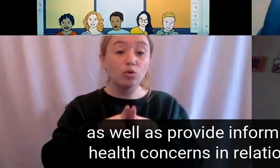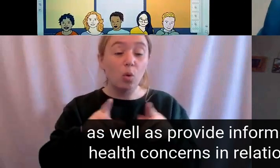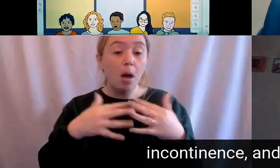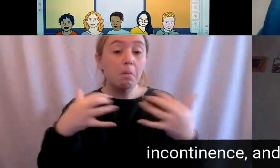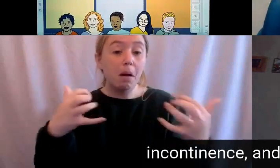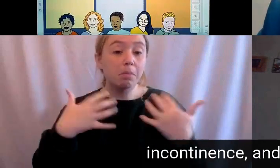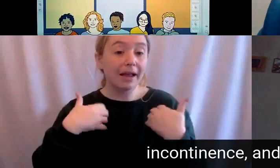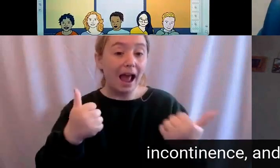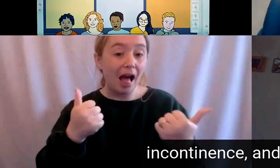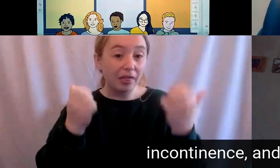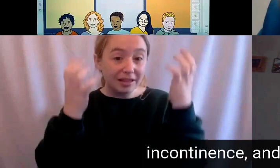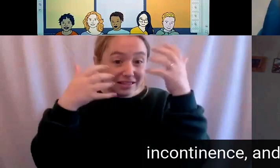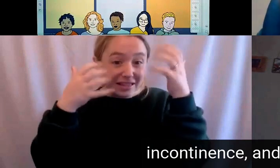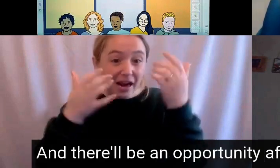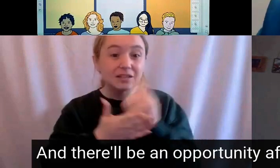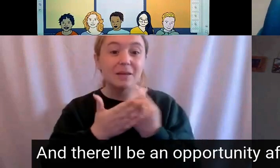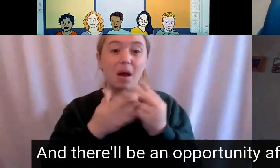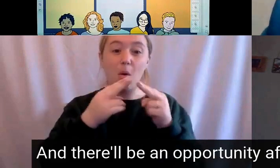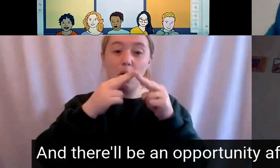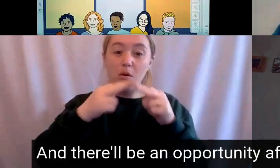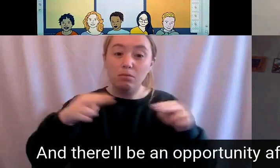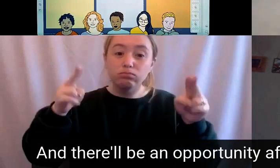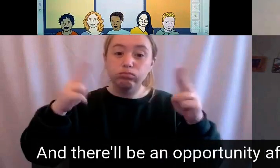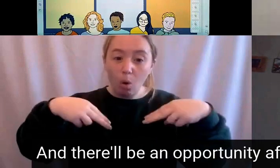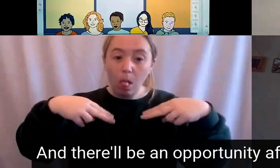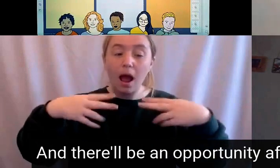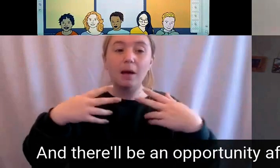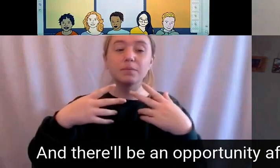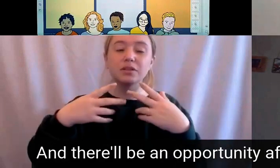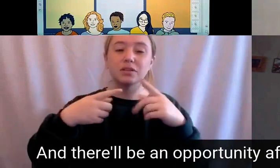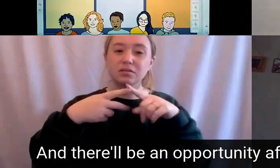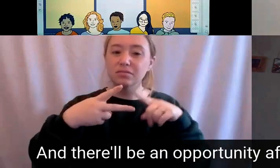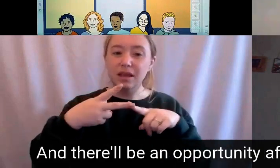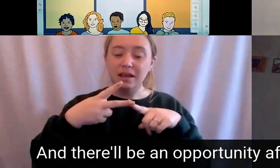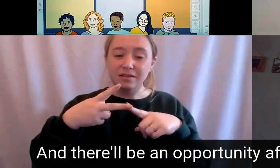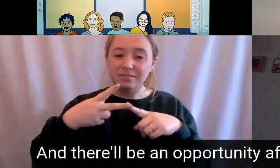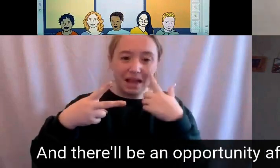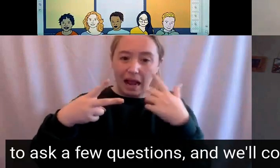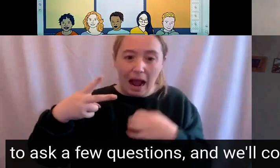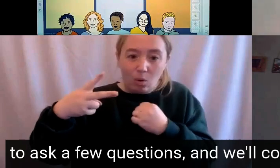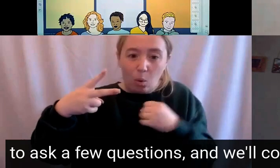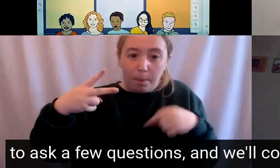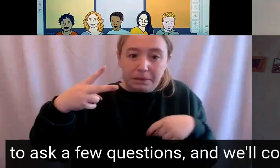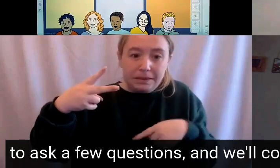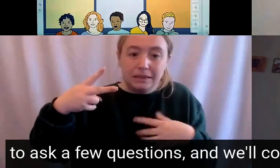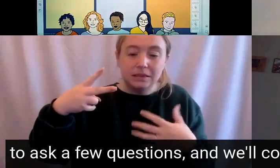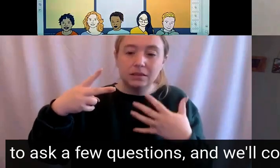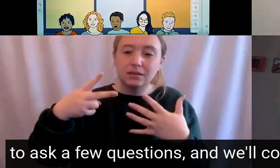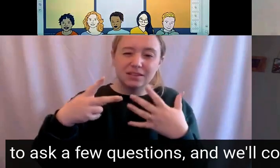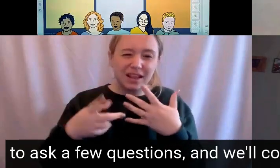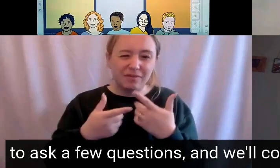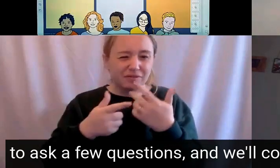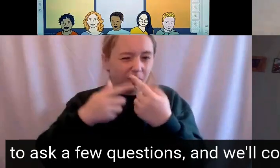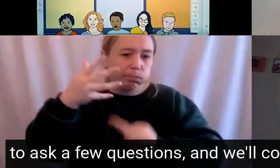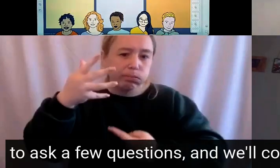health, incontinence and prolapse. And there'll be an opportunity after Jenny's presentation to ask a few